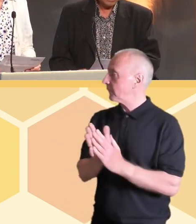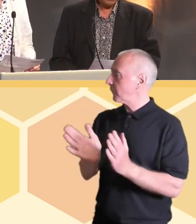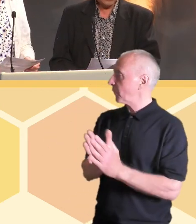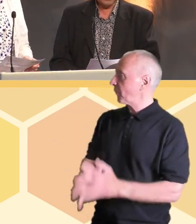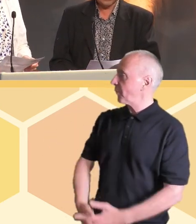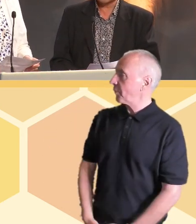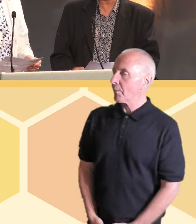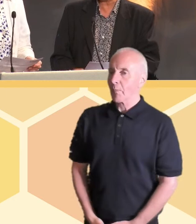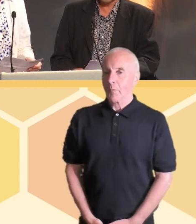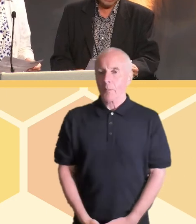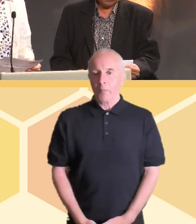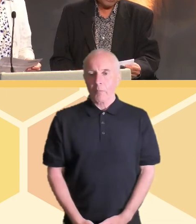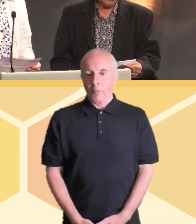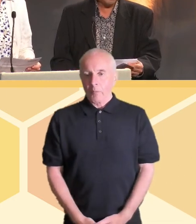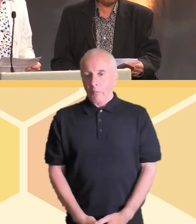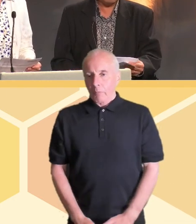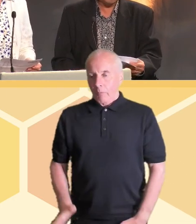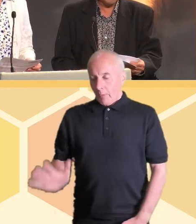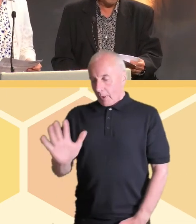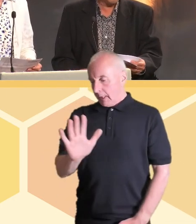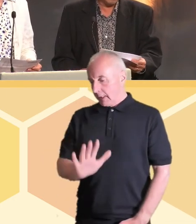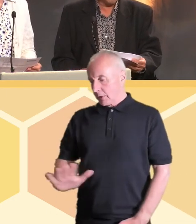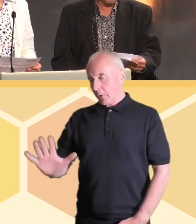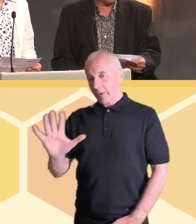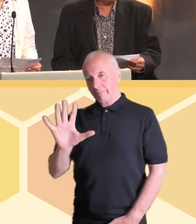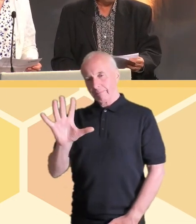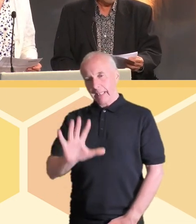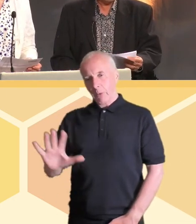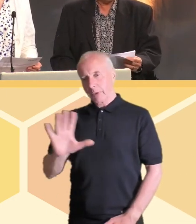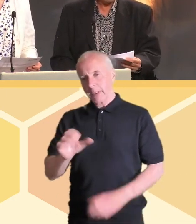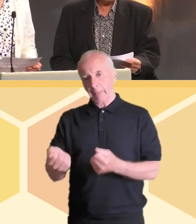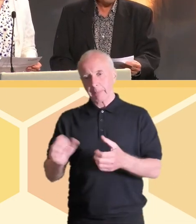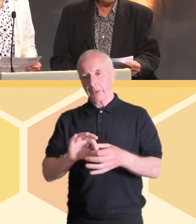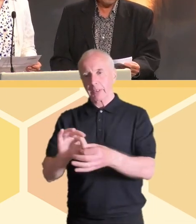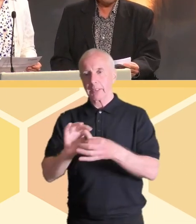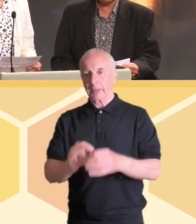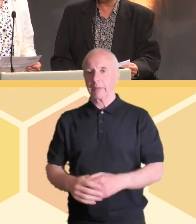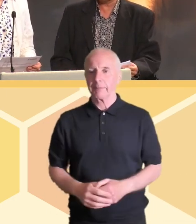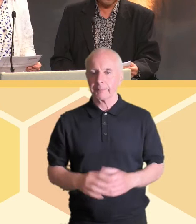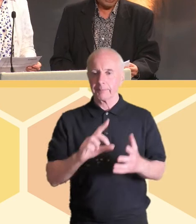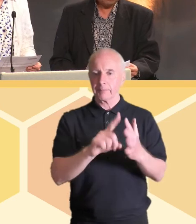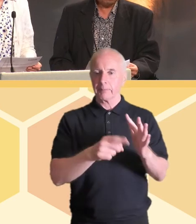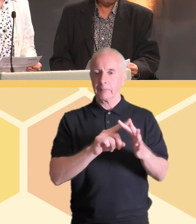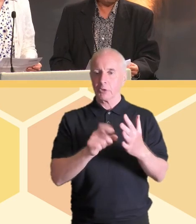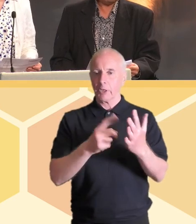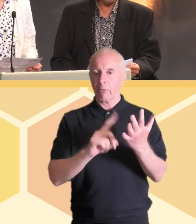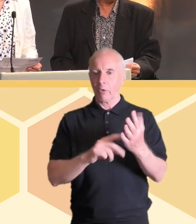And now is Southern Counties Baptist Association, the Reverend Gerald